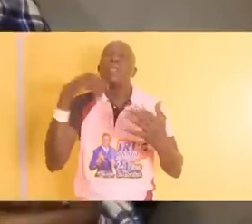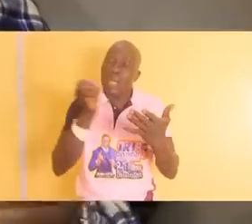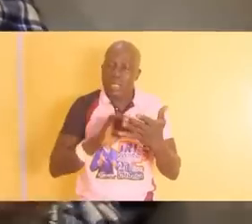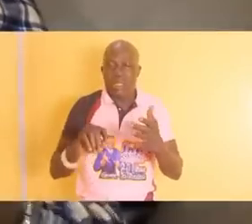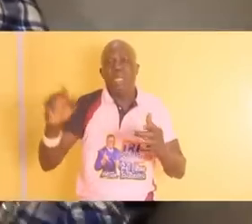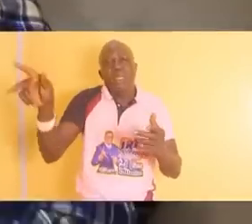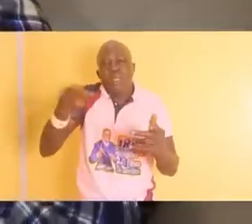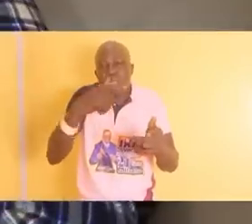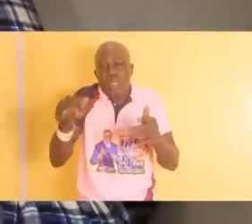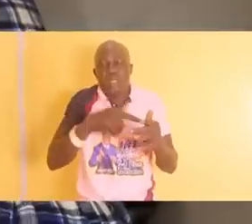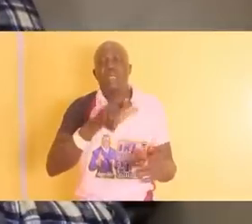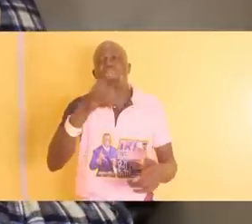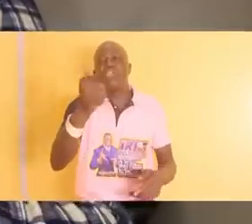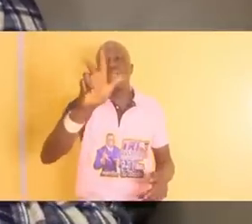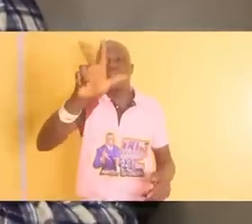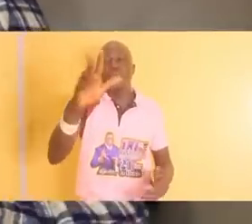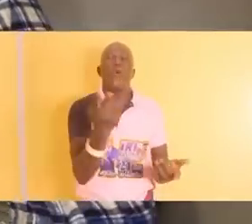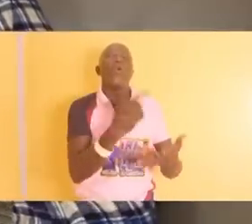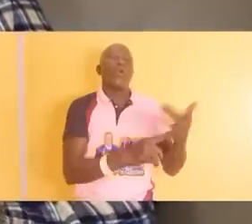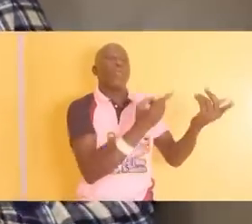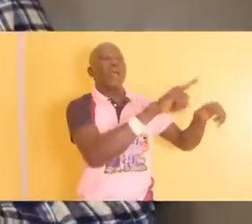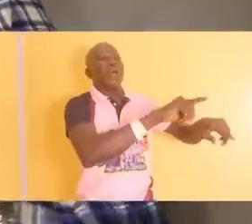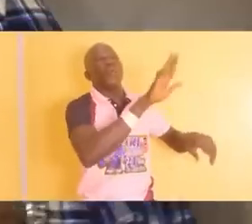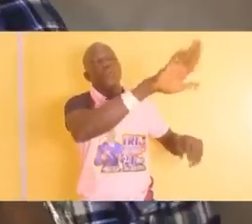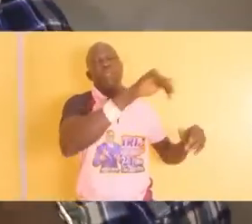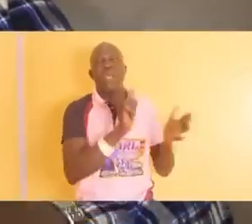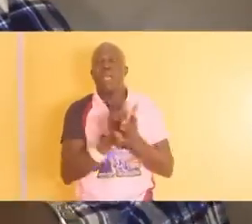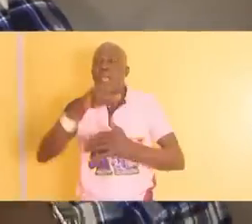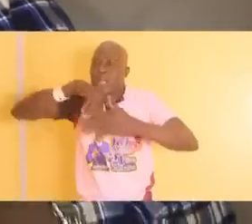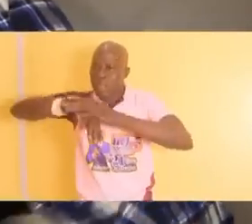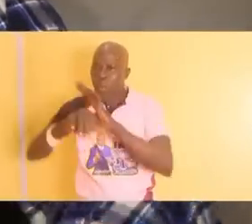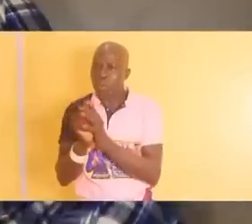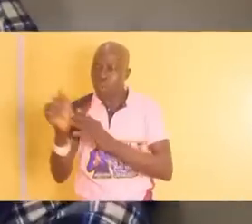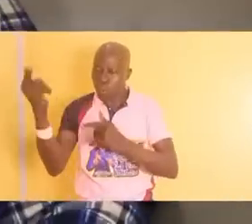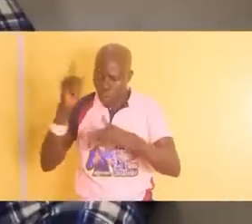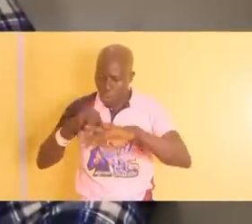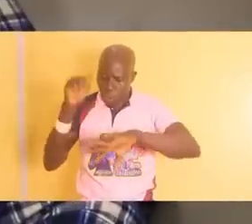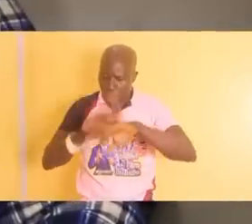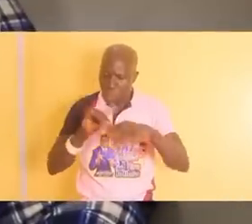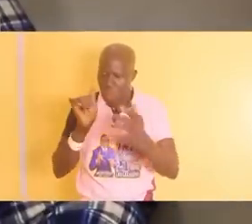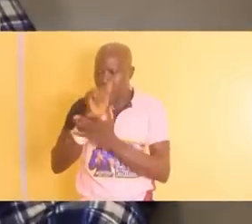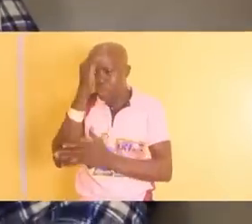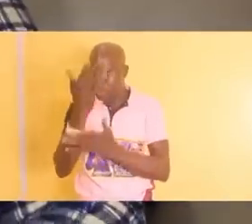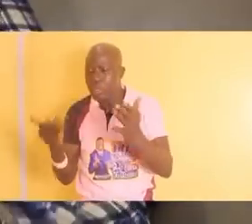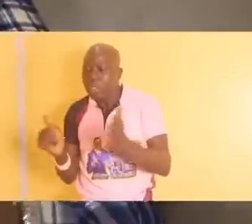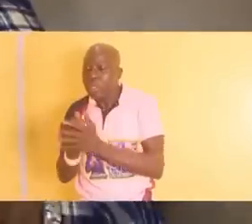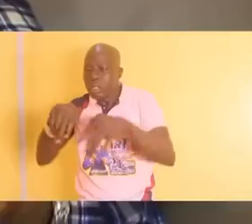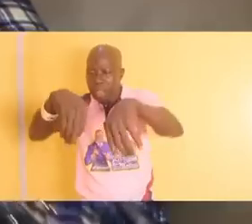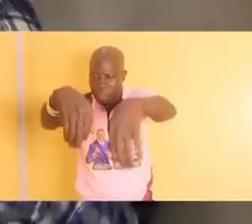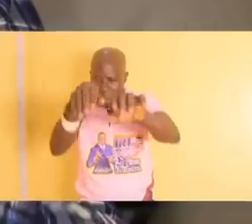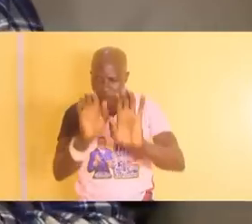Jesus that wrote Sam 24. What happened there? Happened when he iku ati oku. We call something there.